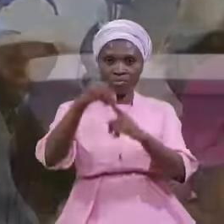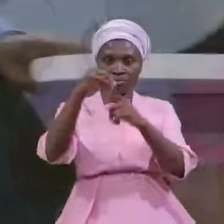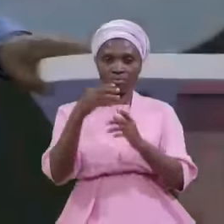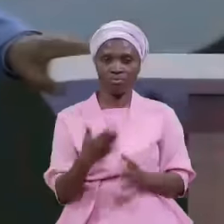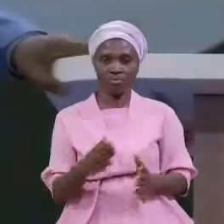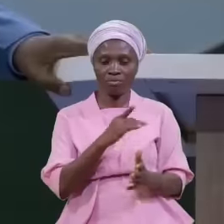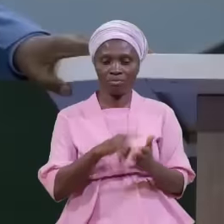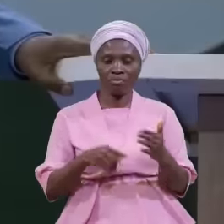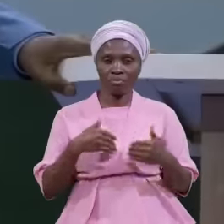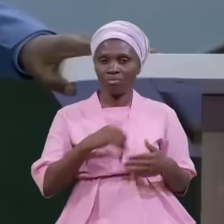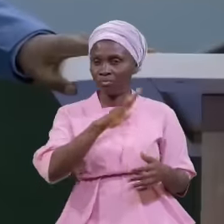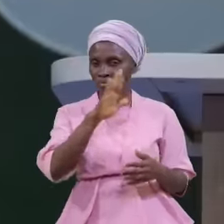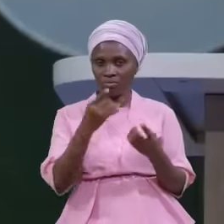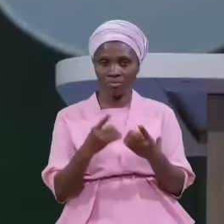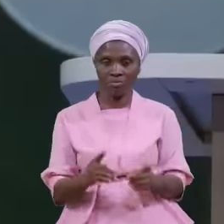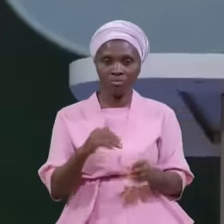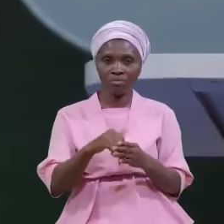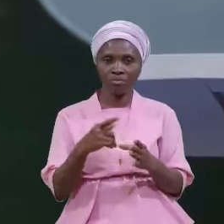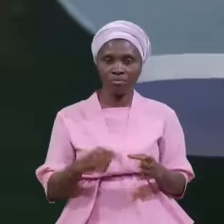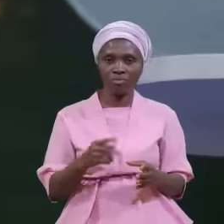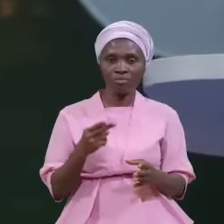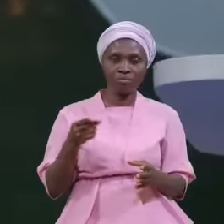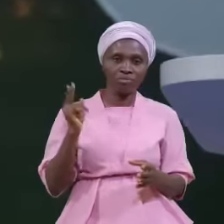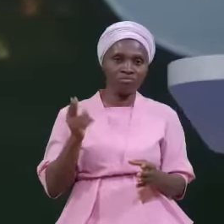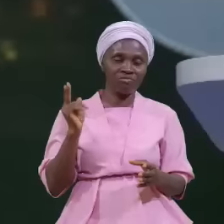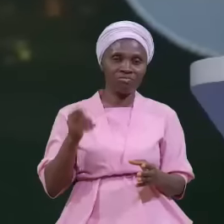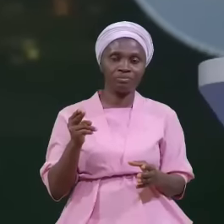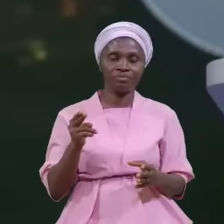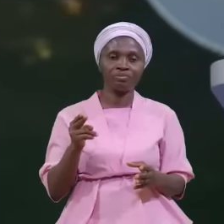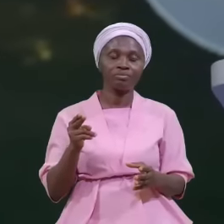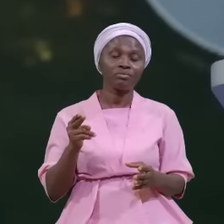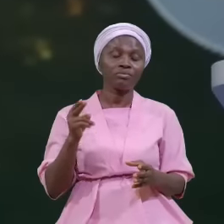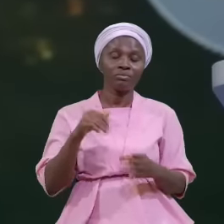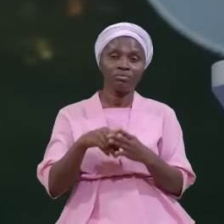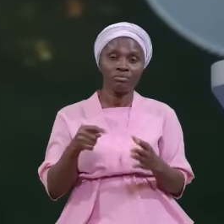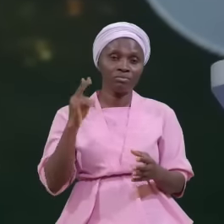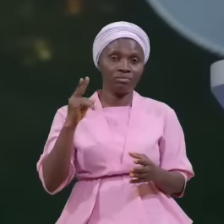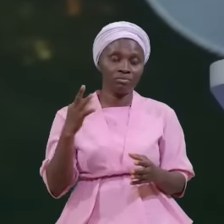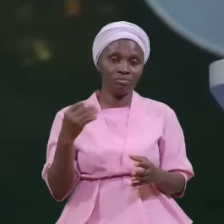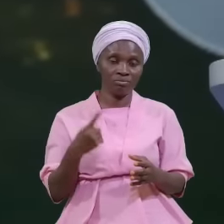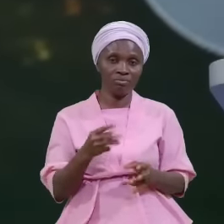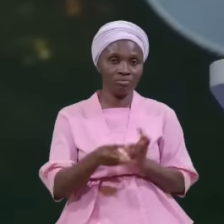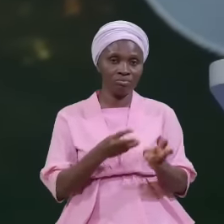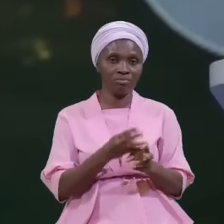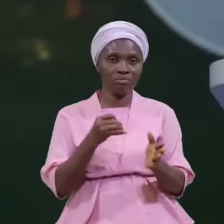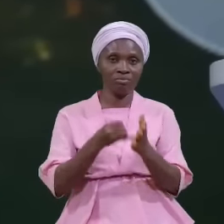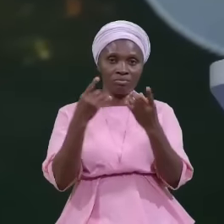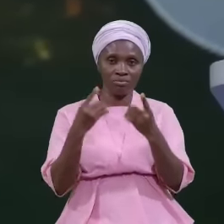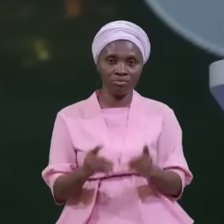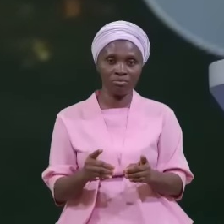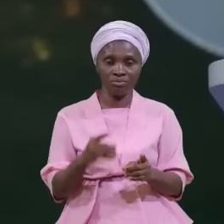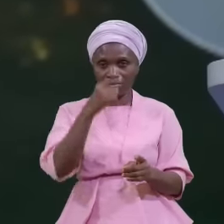the history of the world happened because God the Father has love for